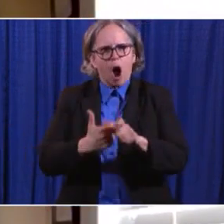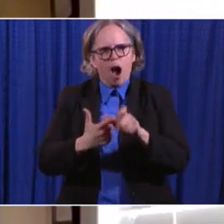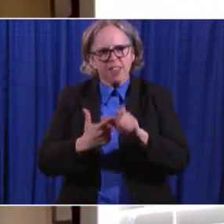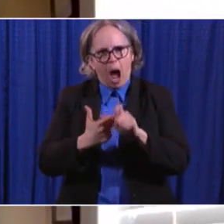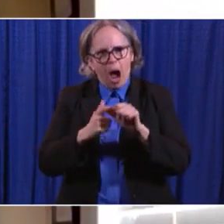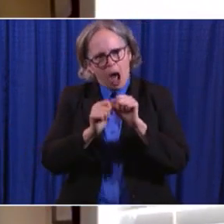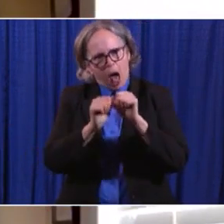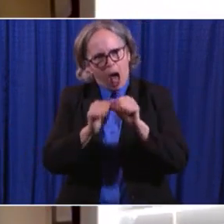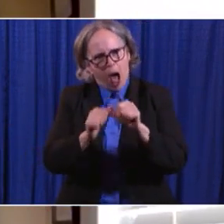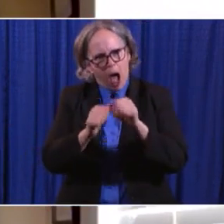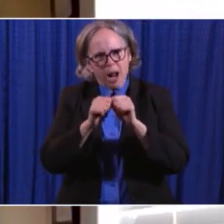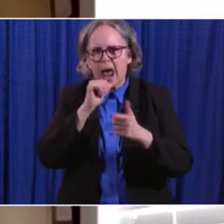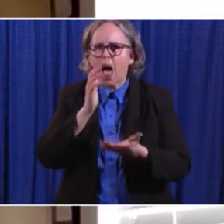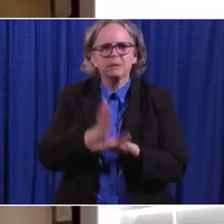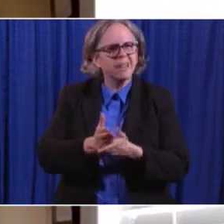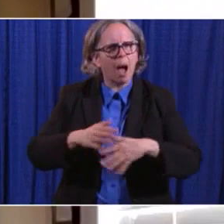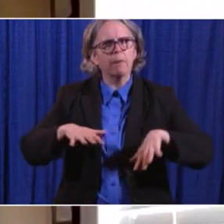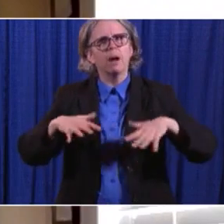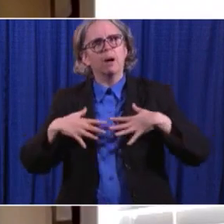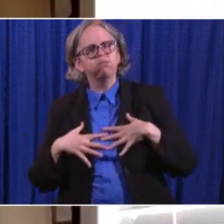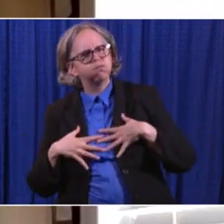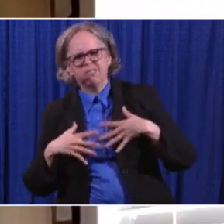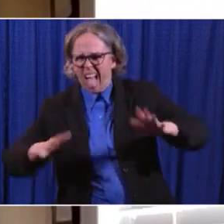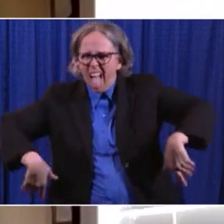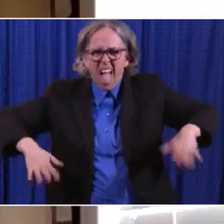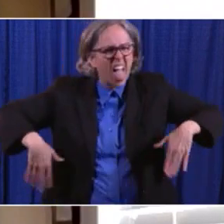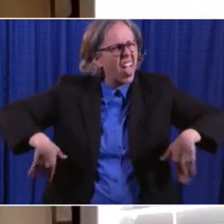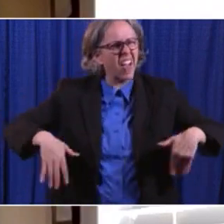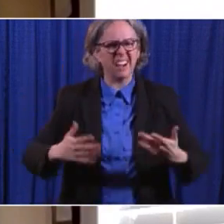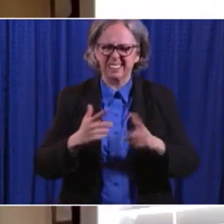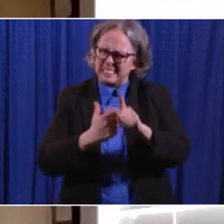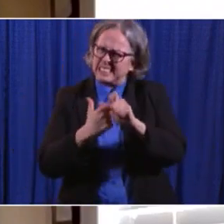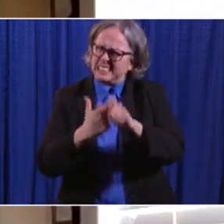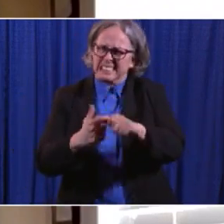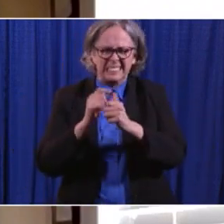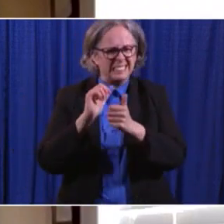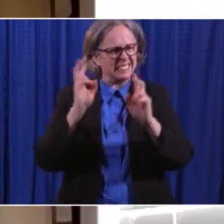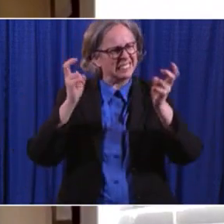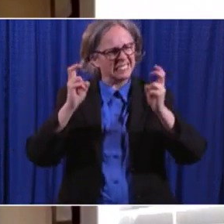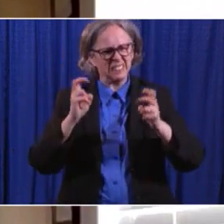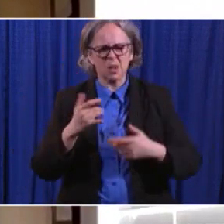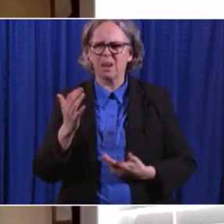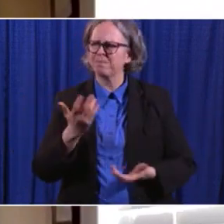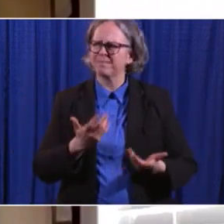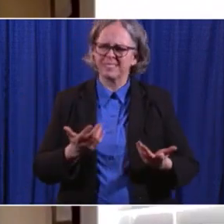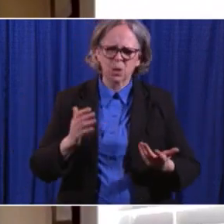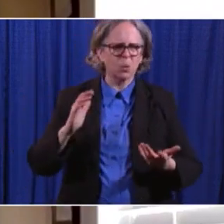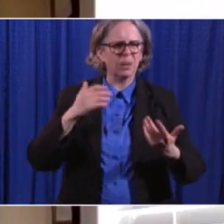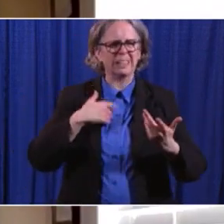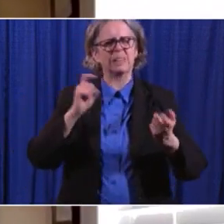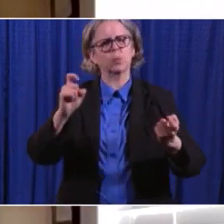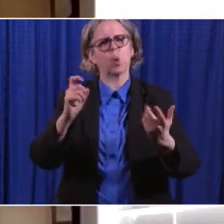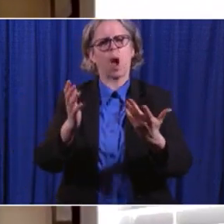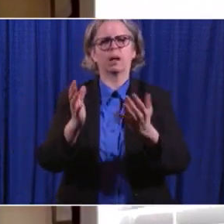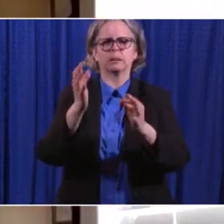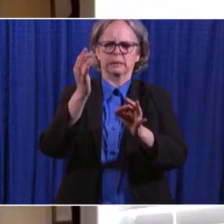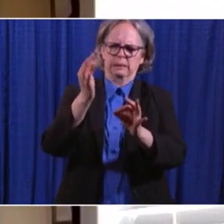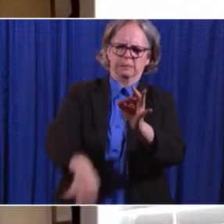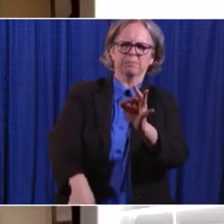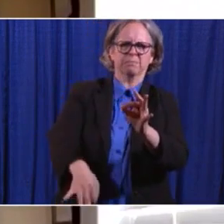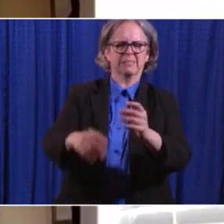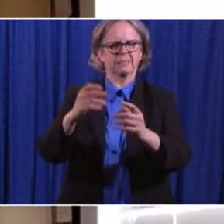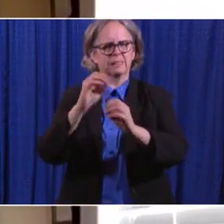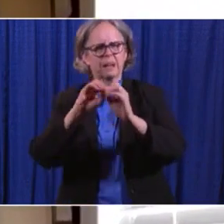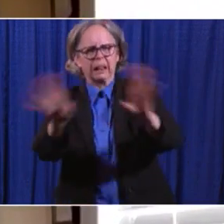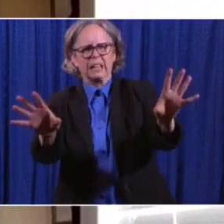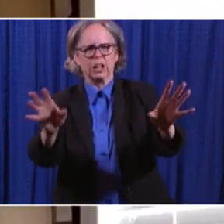safety measures are the ones that people can understand, remember, and apply faithfully in everyday life.